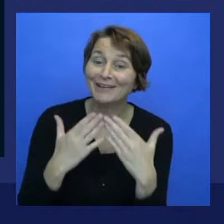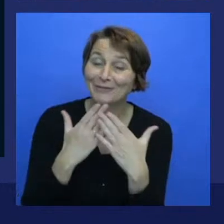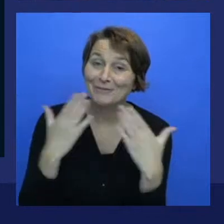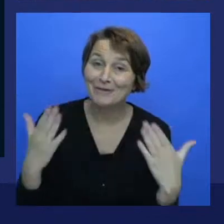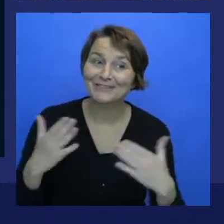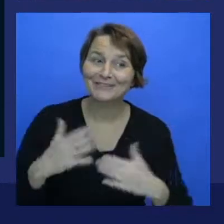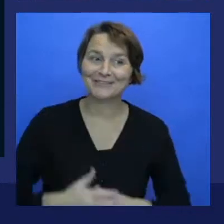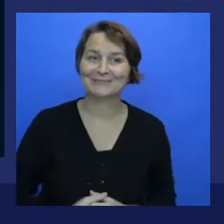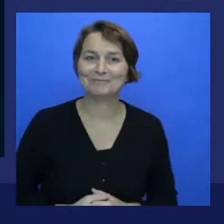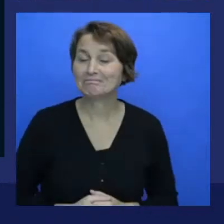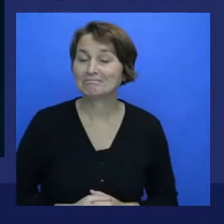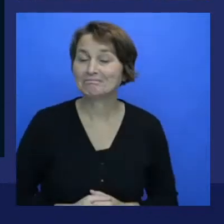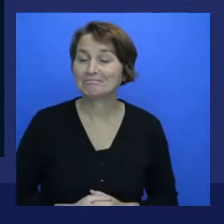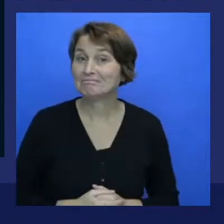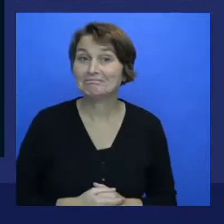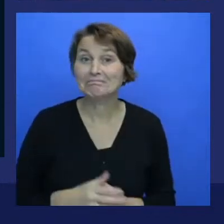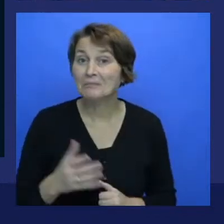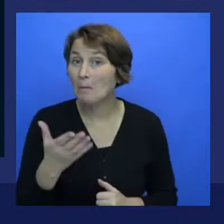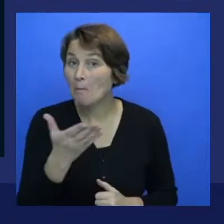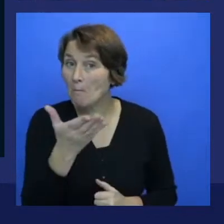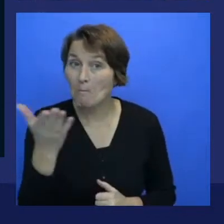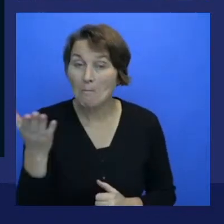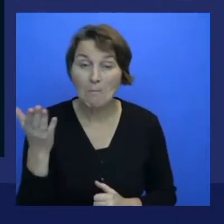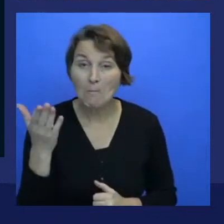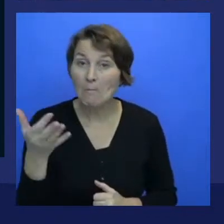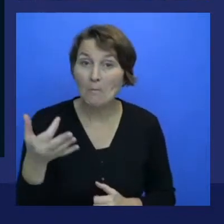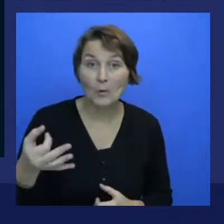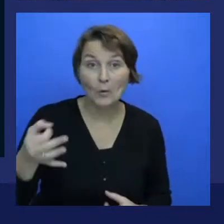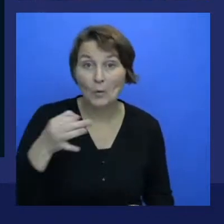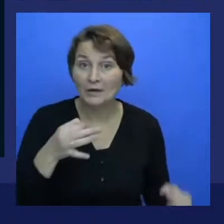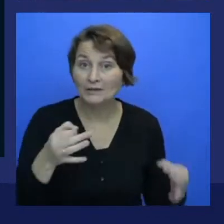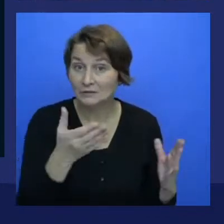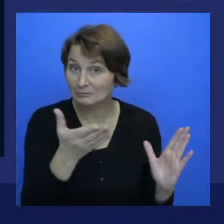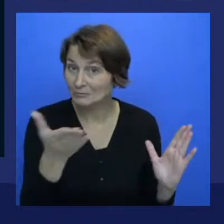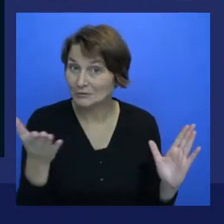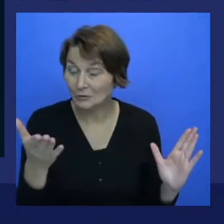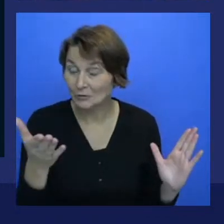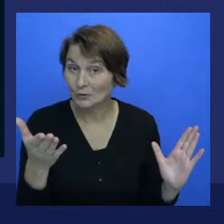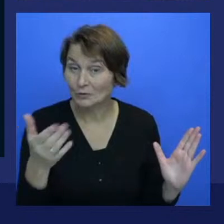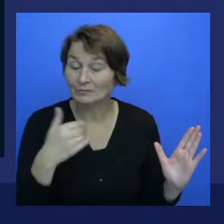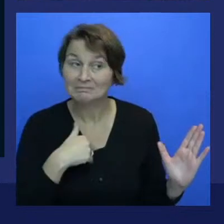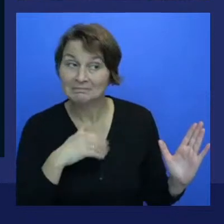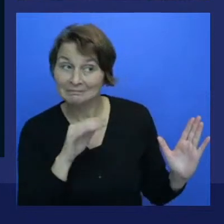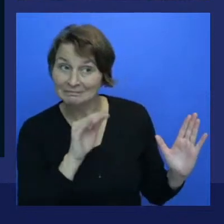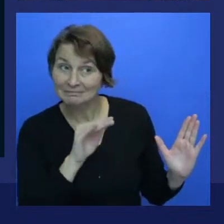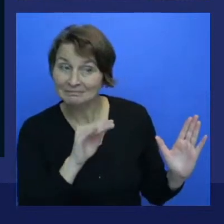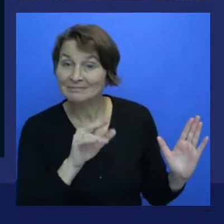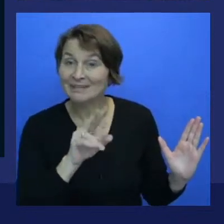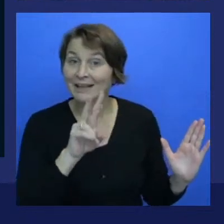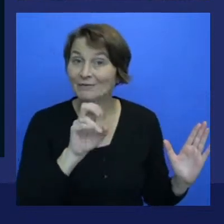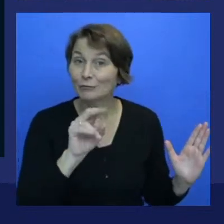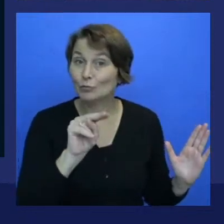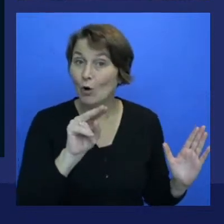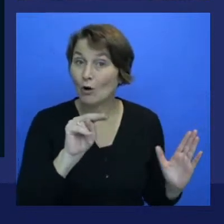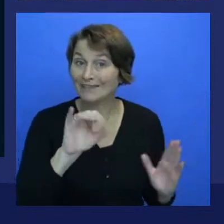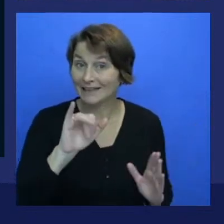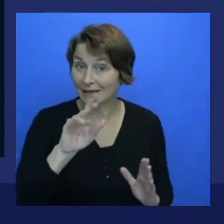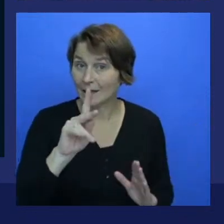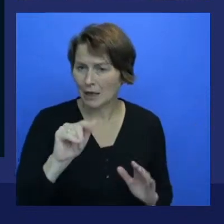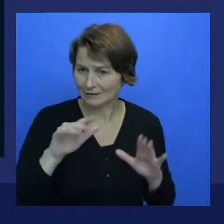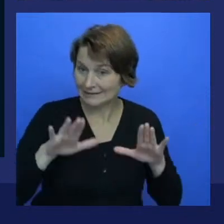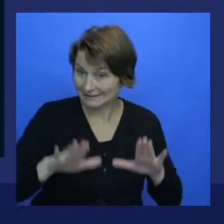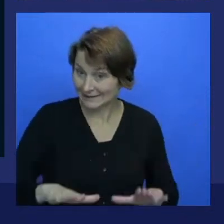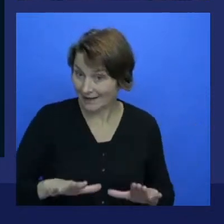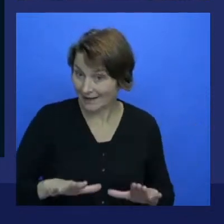If there's any more questions that you would like to ask of Veronica, she will stick around, I guess, in the live